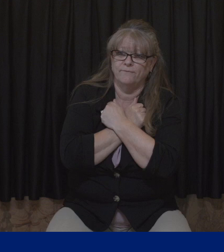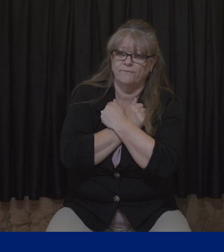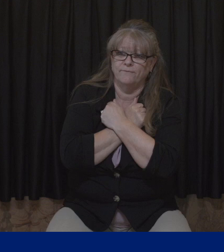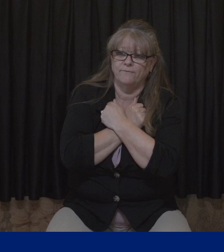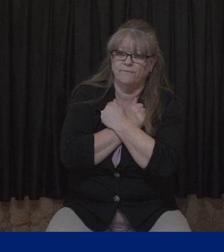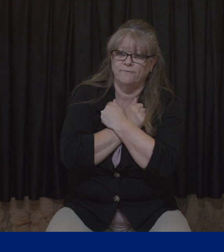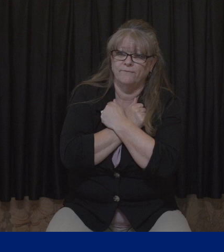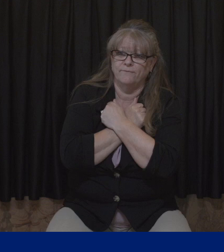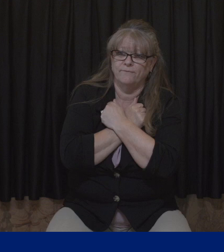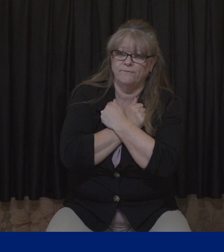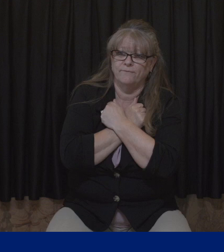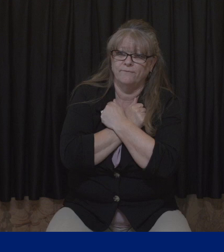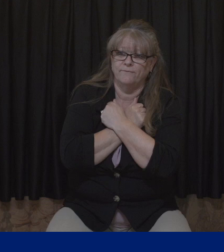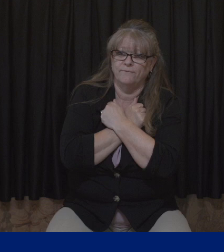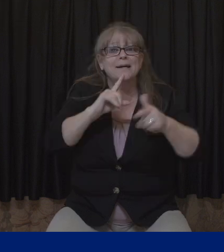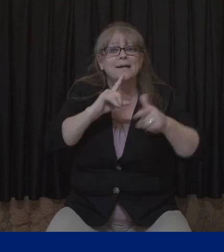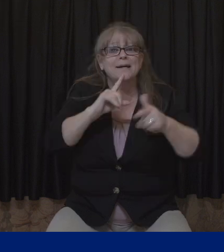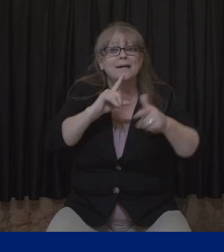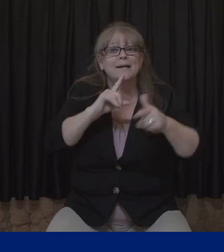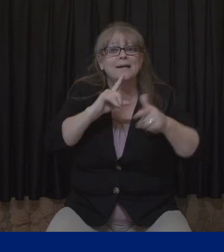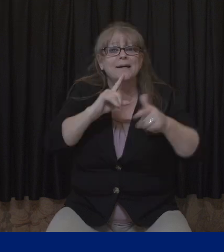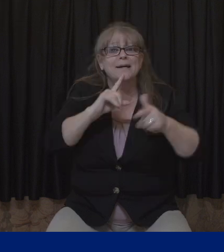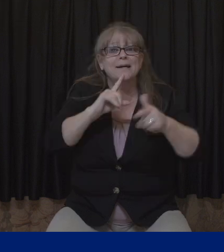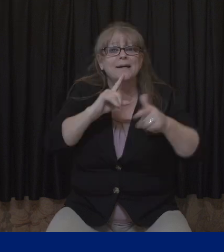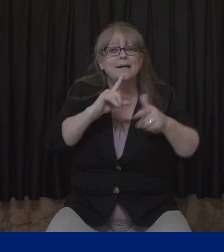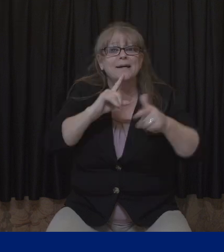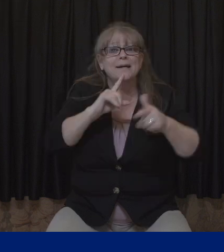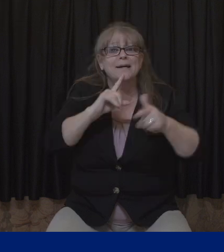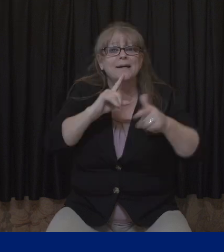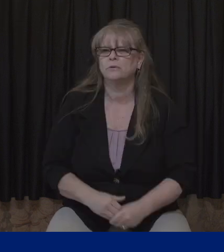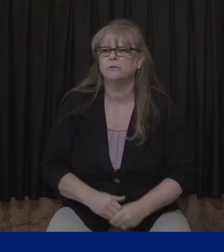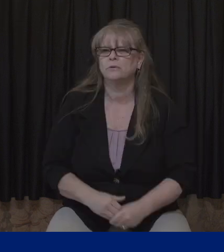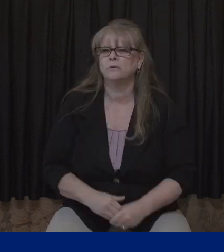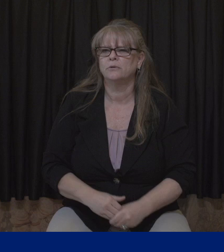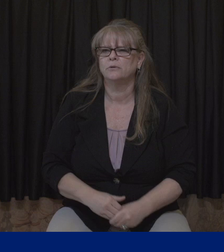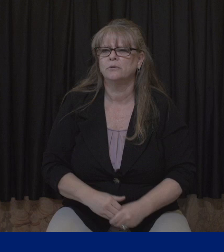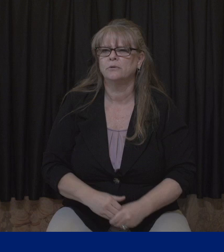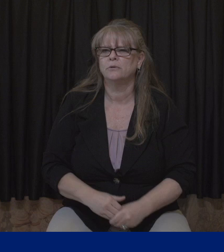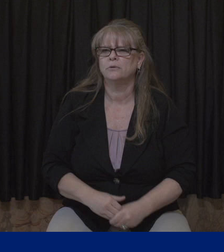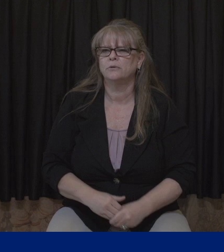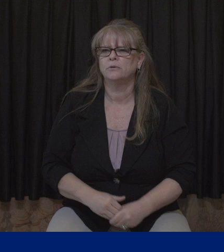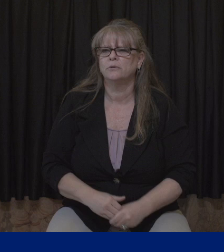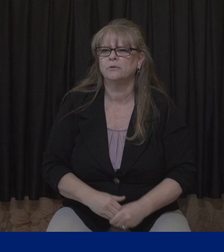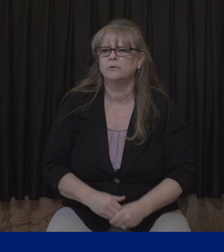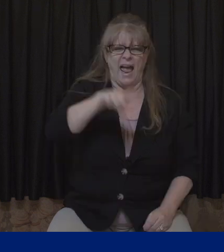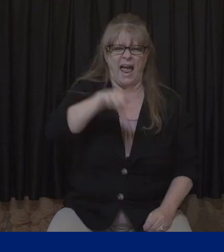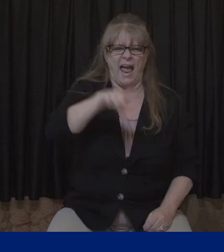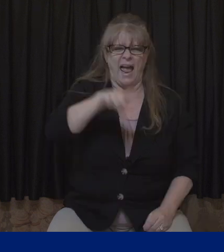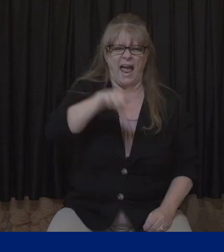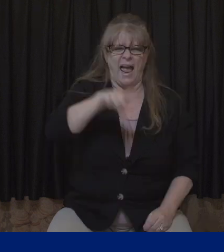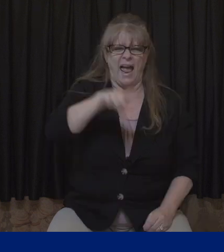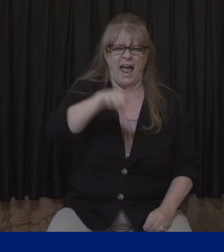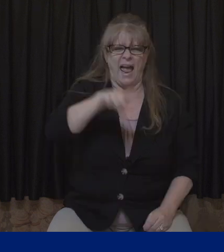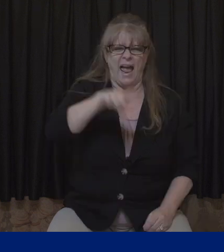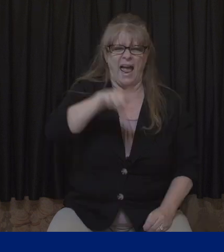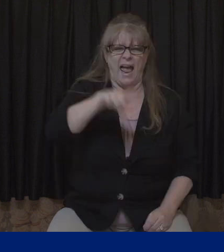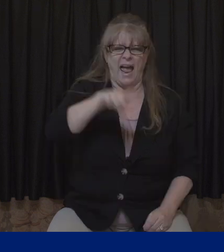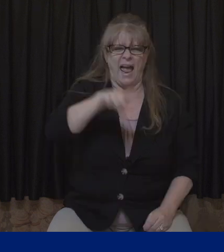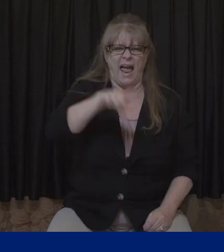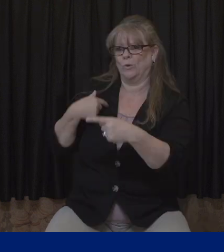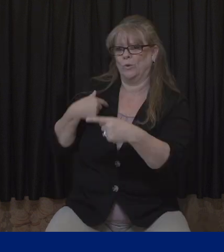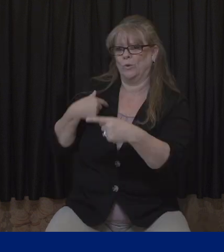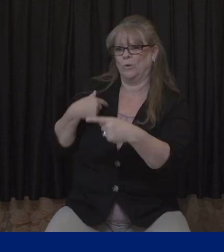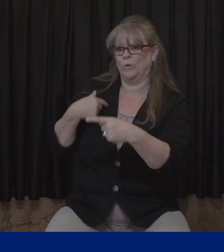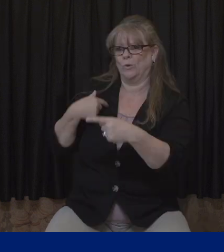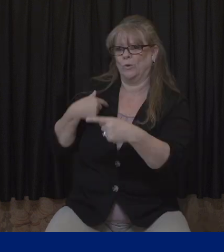asked to make sacrifices in our way of life. God willing, we should continue to be patient and treat each other with respect and